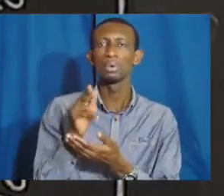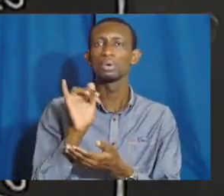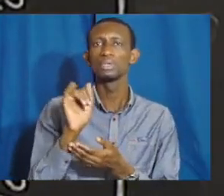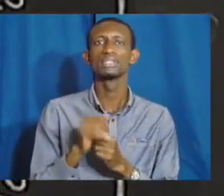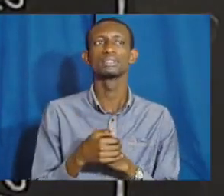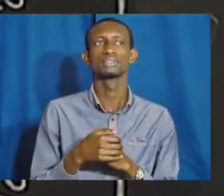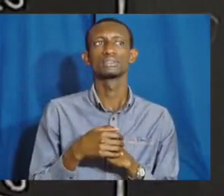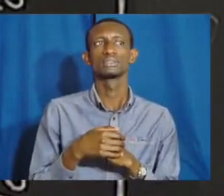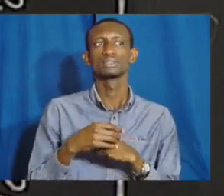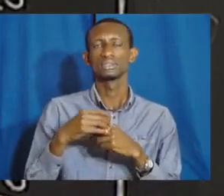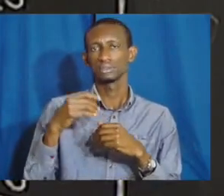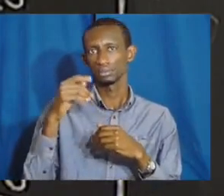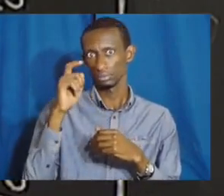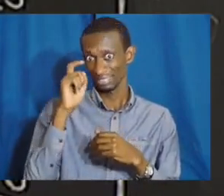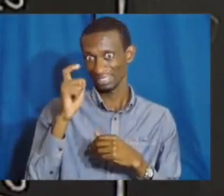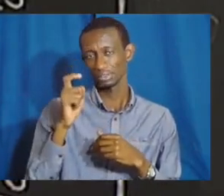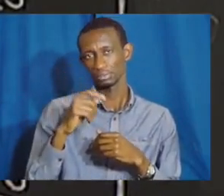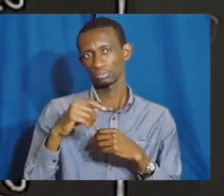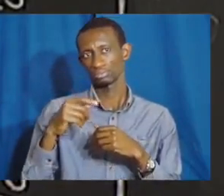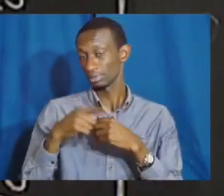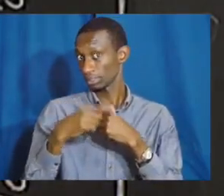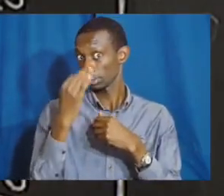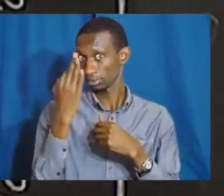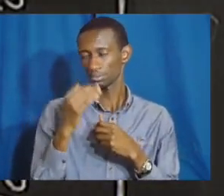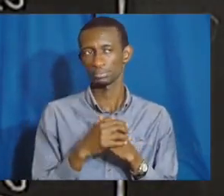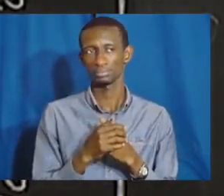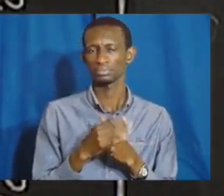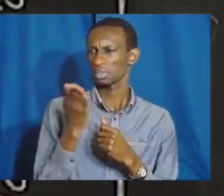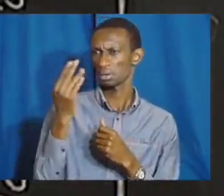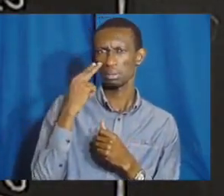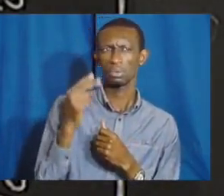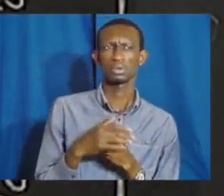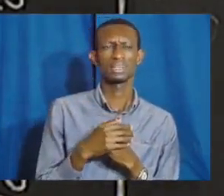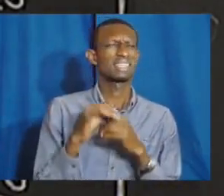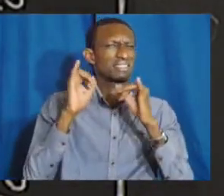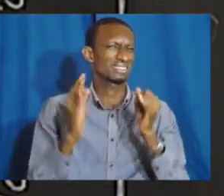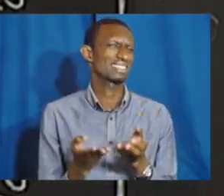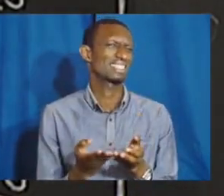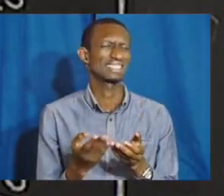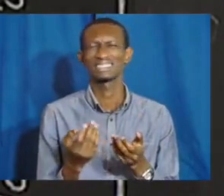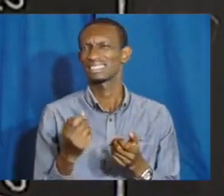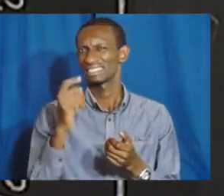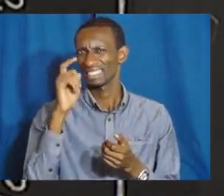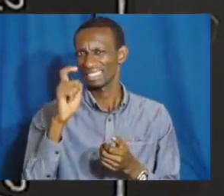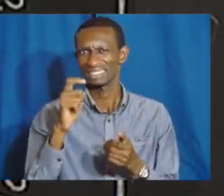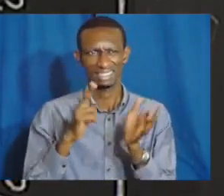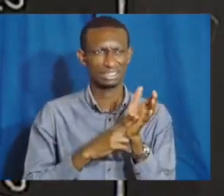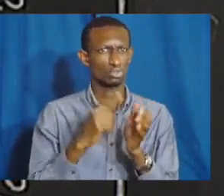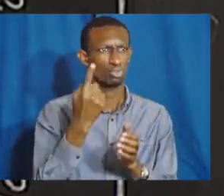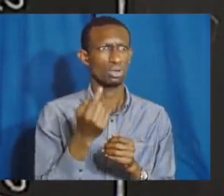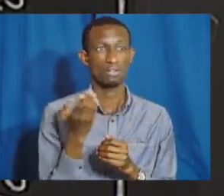-3. That gives 0. Let's say x is equal to 1. We have 1 here